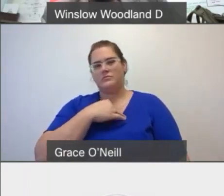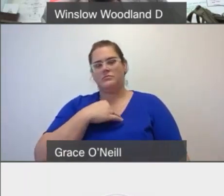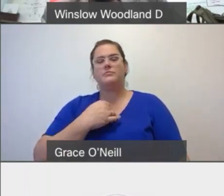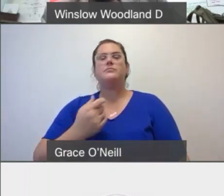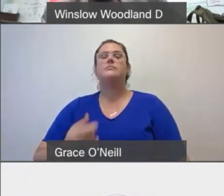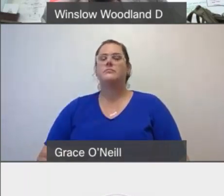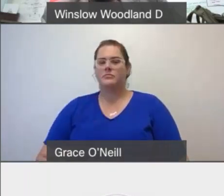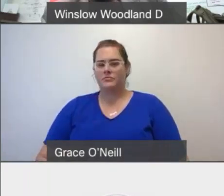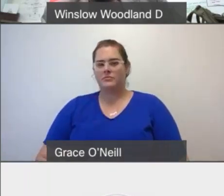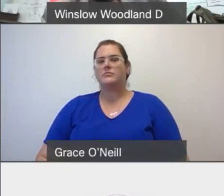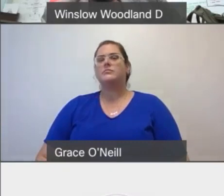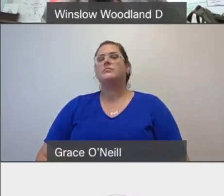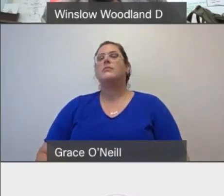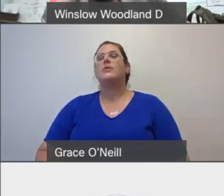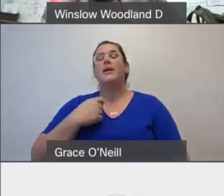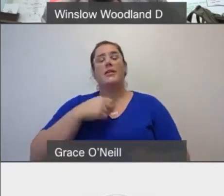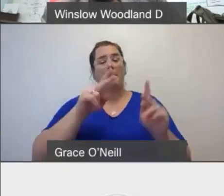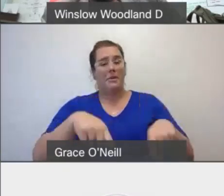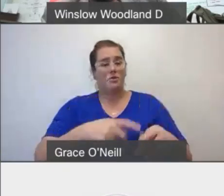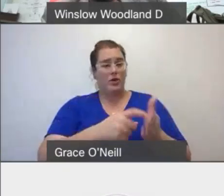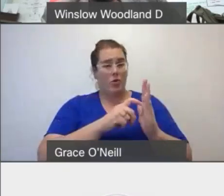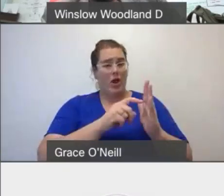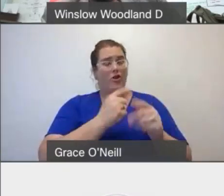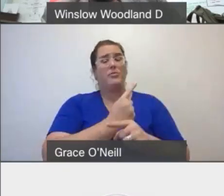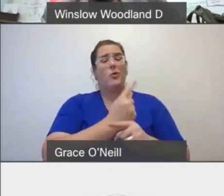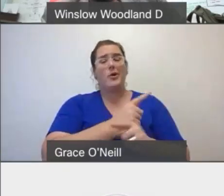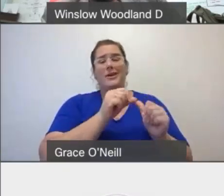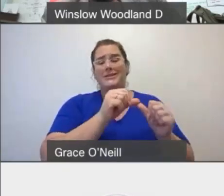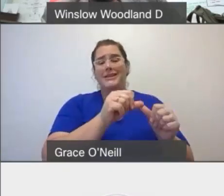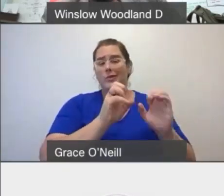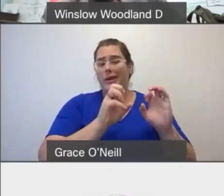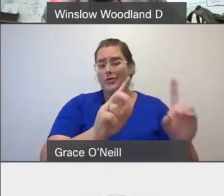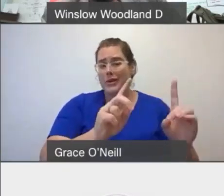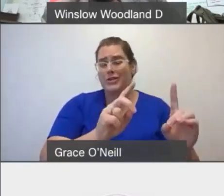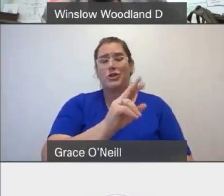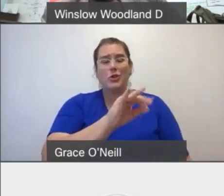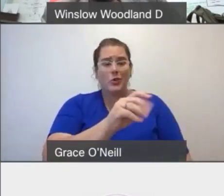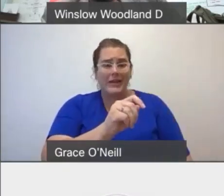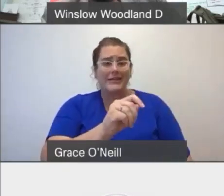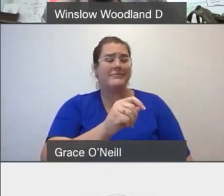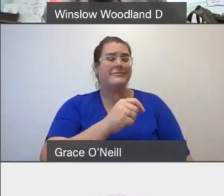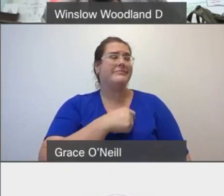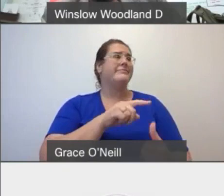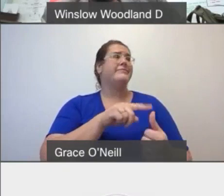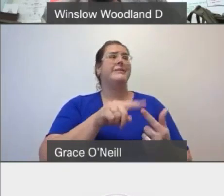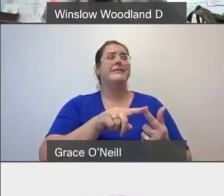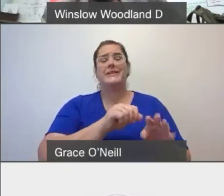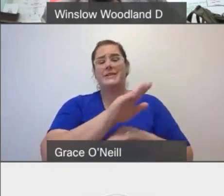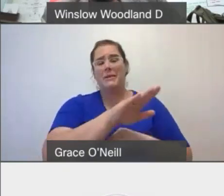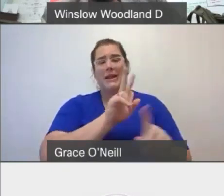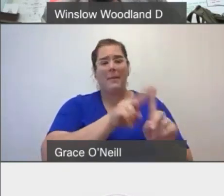getting appropriate continuing education, by submitting their application every 2 years to renew